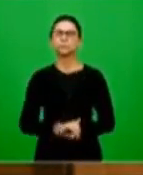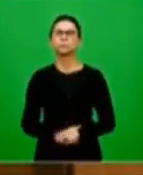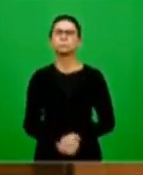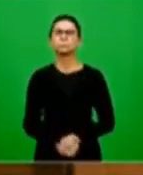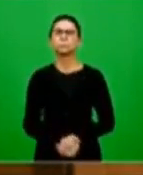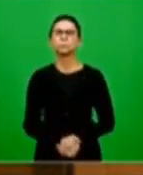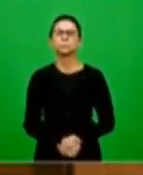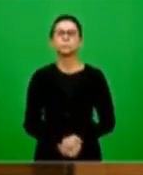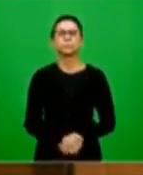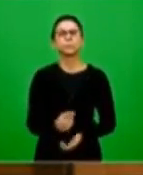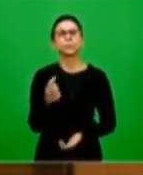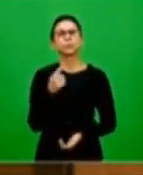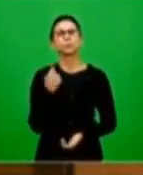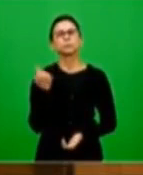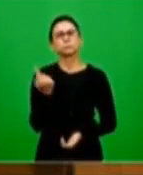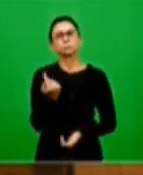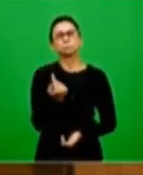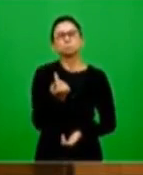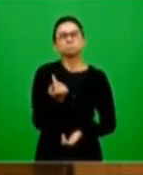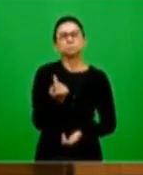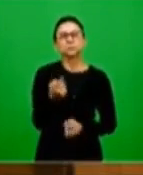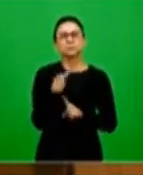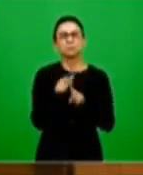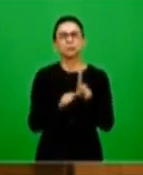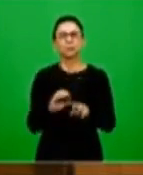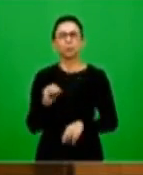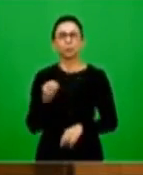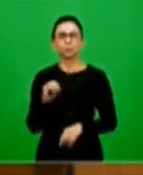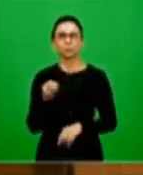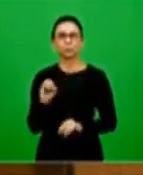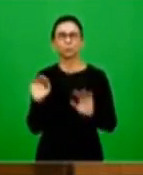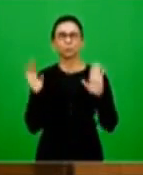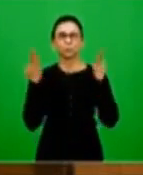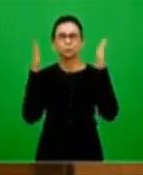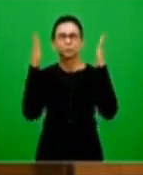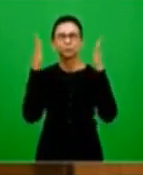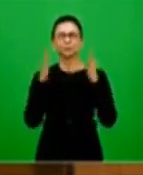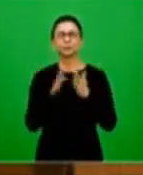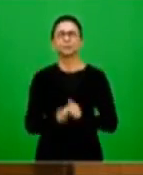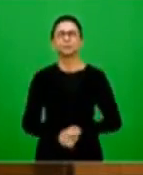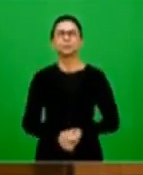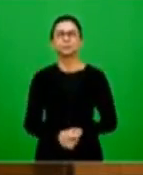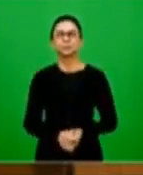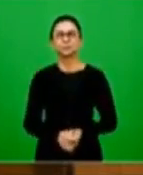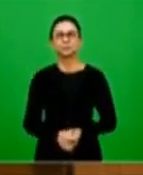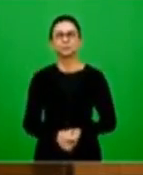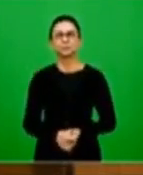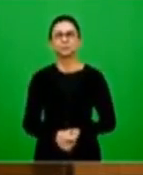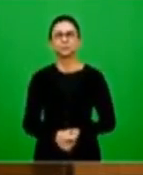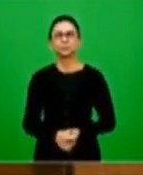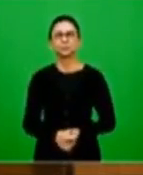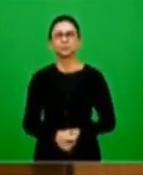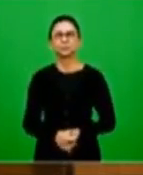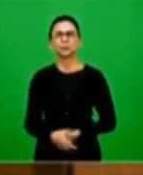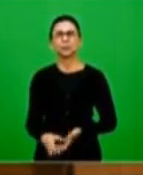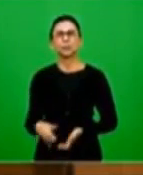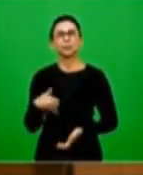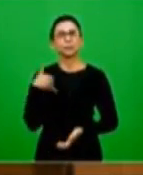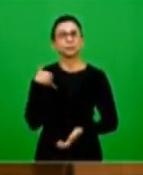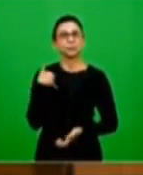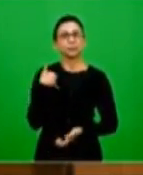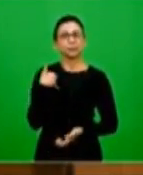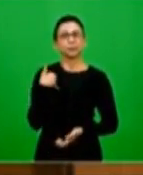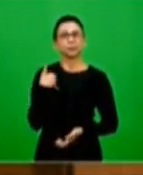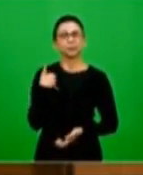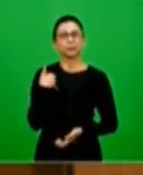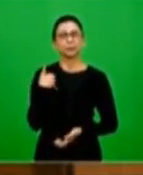priesthood of the Christian, universal priesthood of the Christian, I'd like to remind that this month we are celebrating the